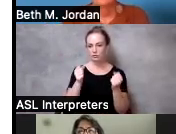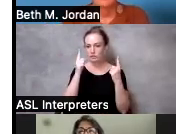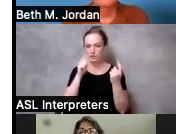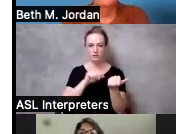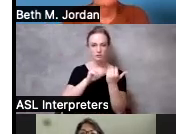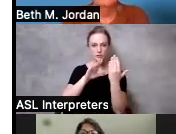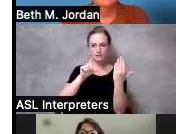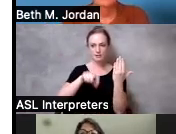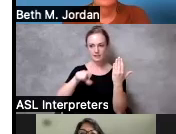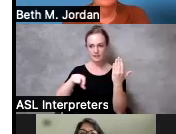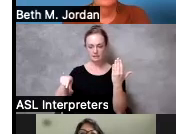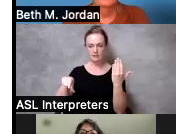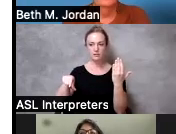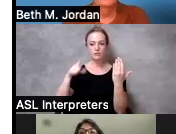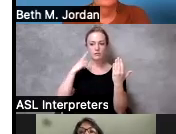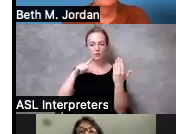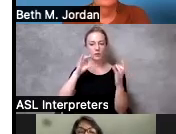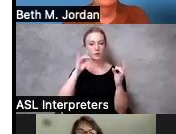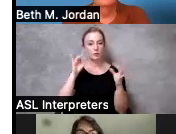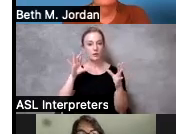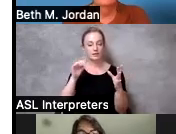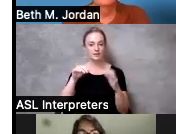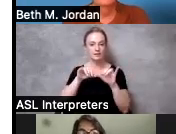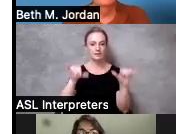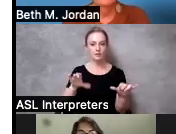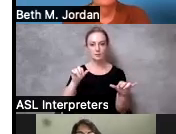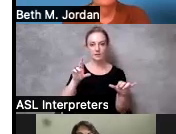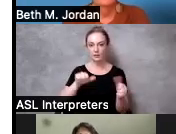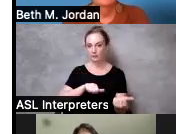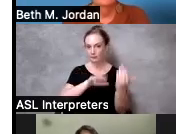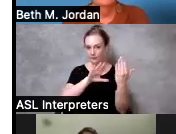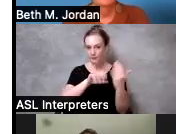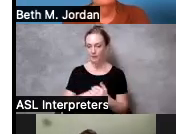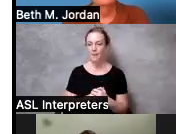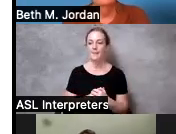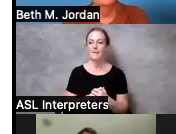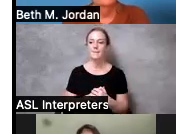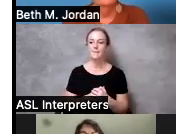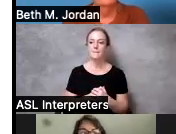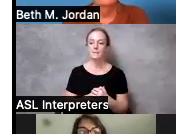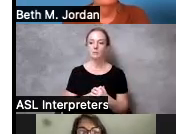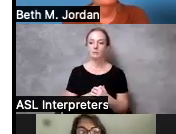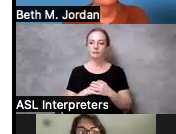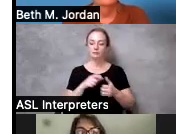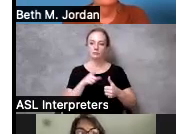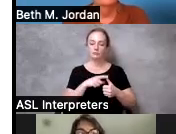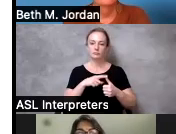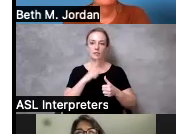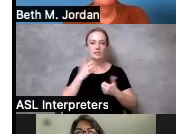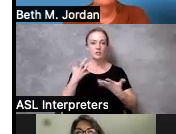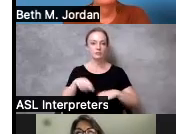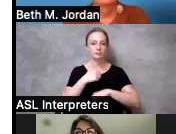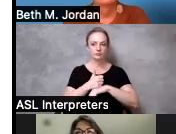the needs of the crisis in a system of care manner. And The first is the Standing Committee of the